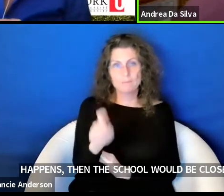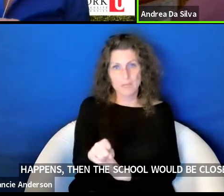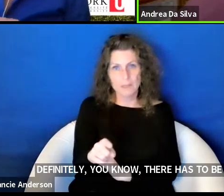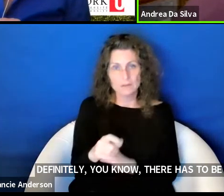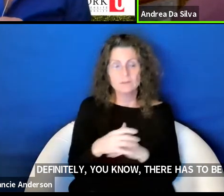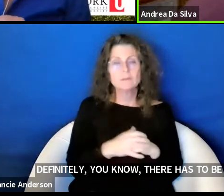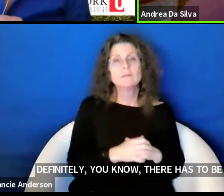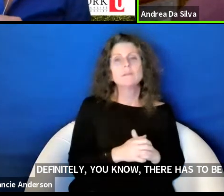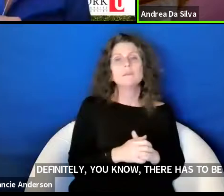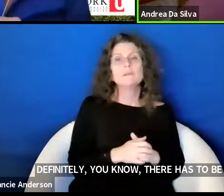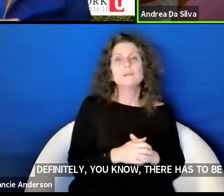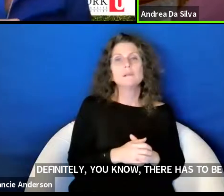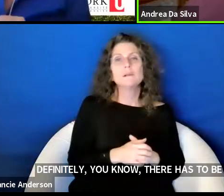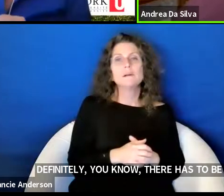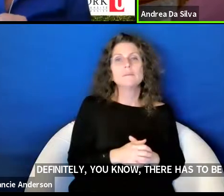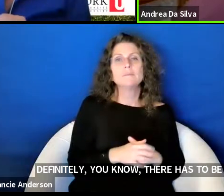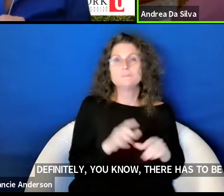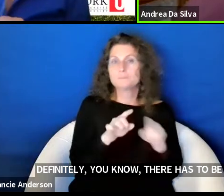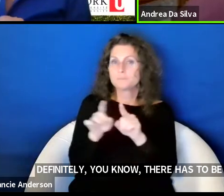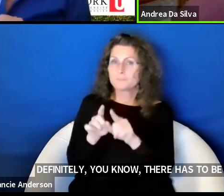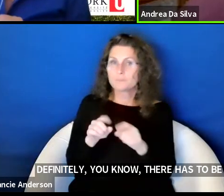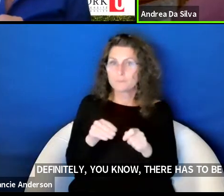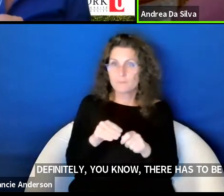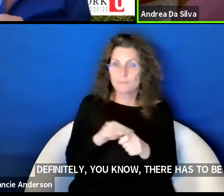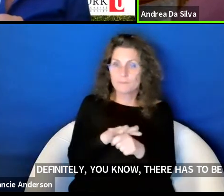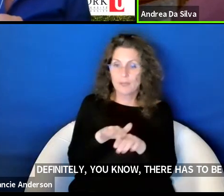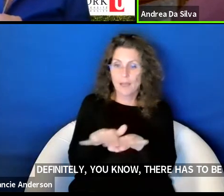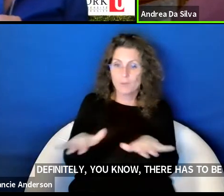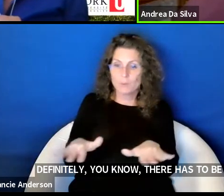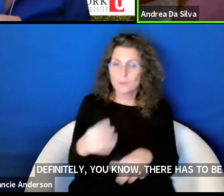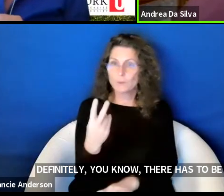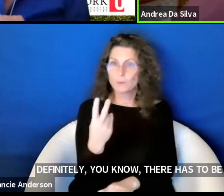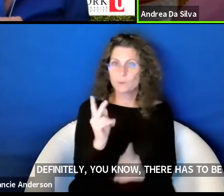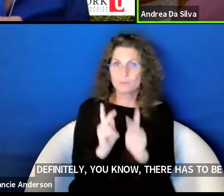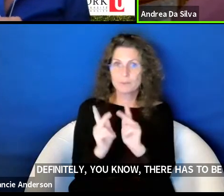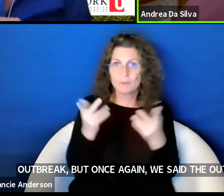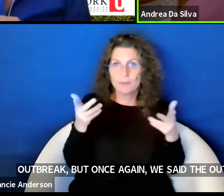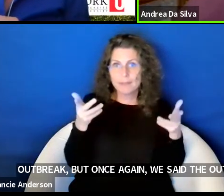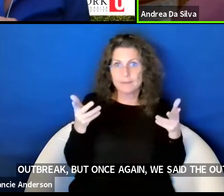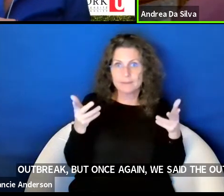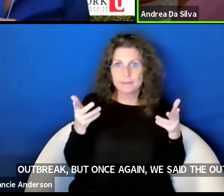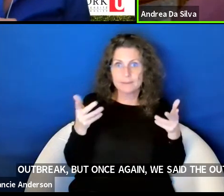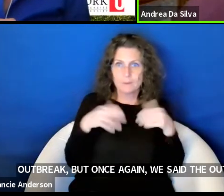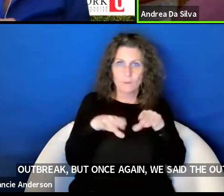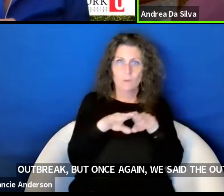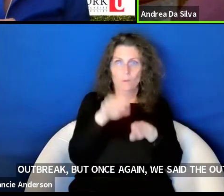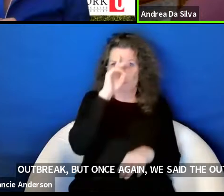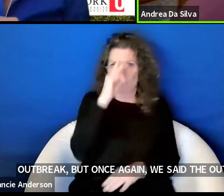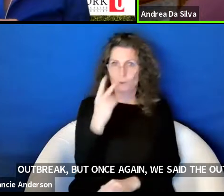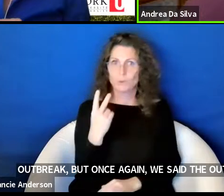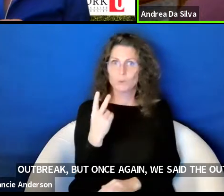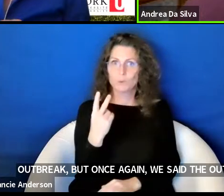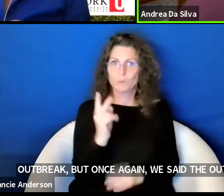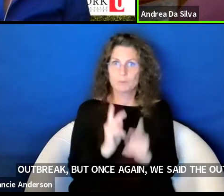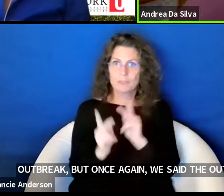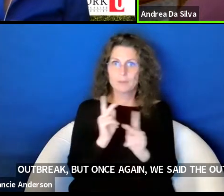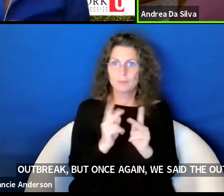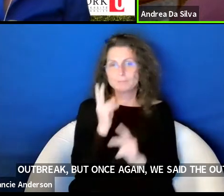the outbreak could be as little as 2 contacts, right? Would they close a school for 2 contacts?